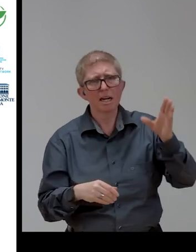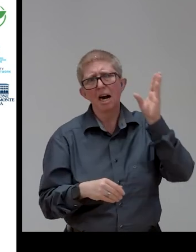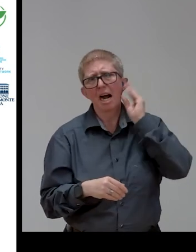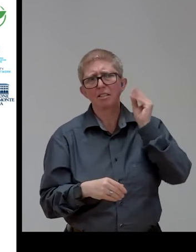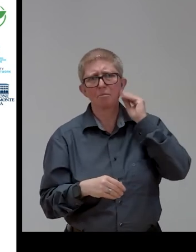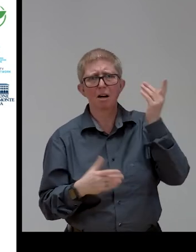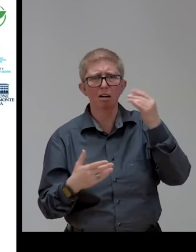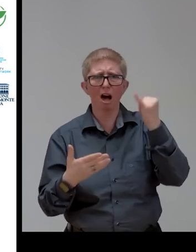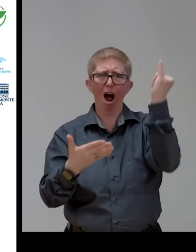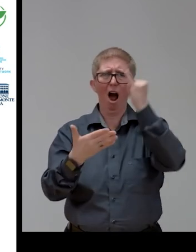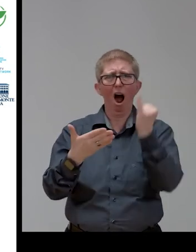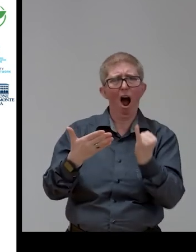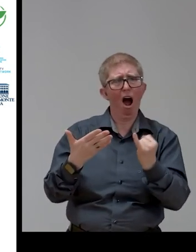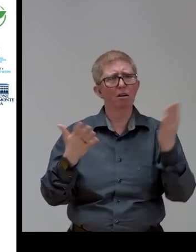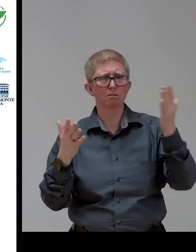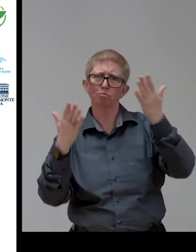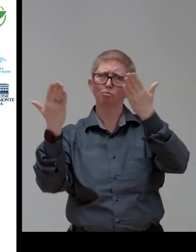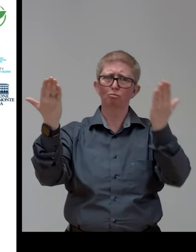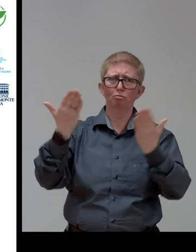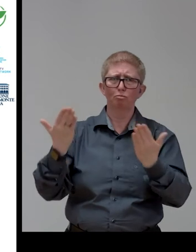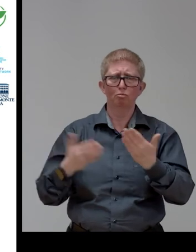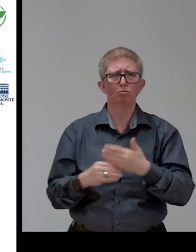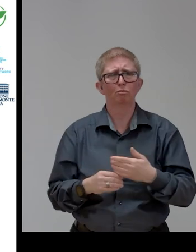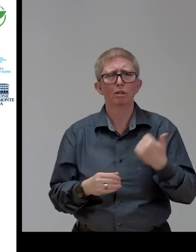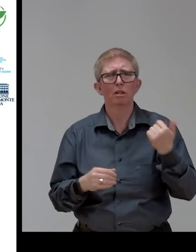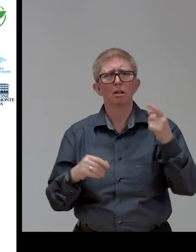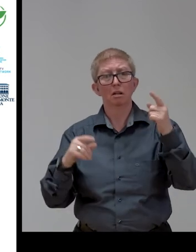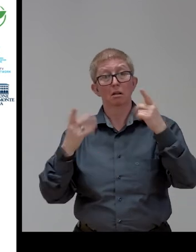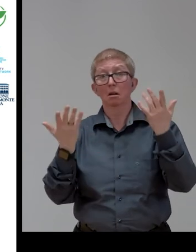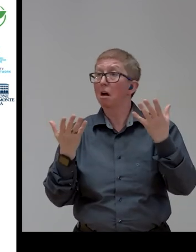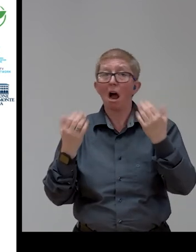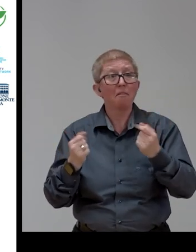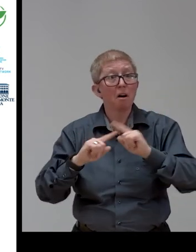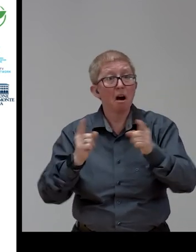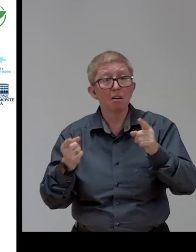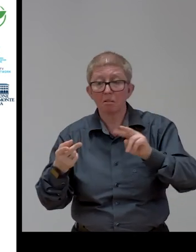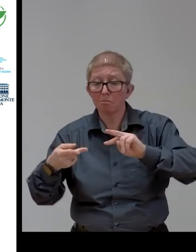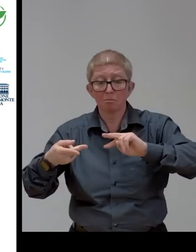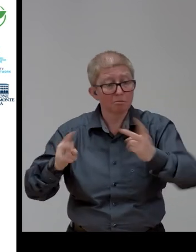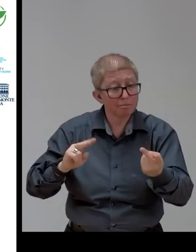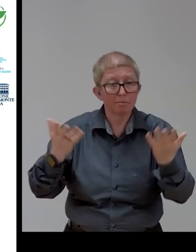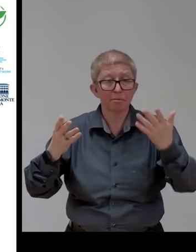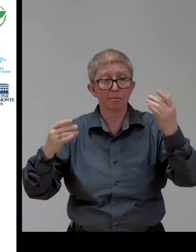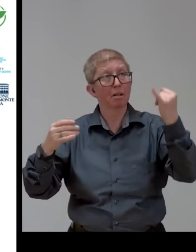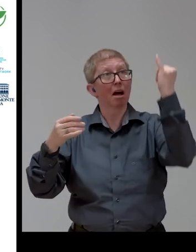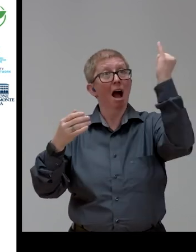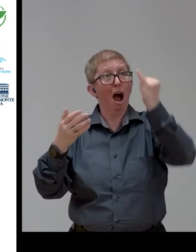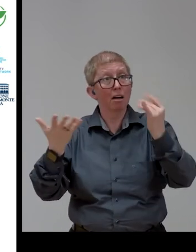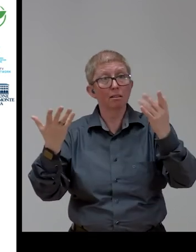with something simple like bread or common objects. You can prepare relief